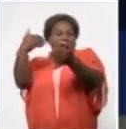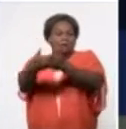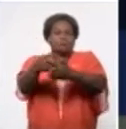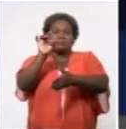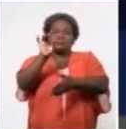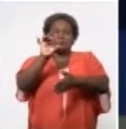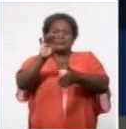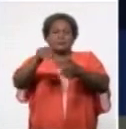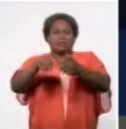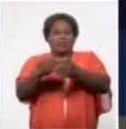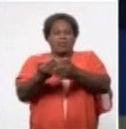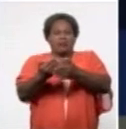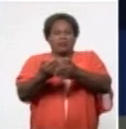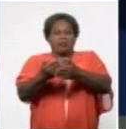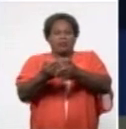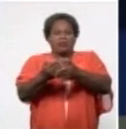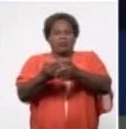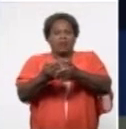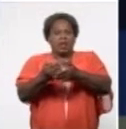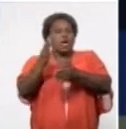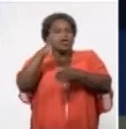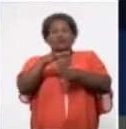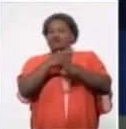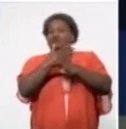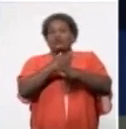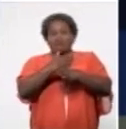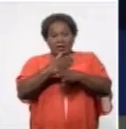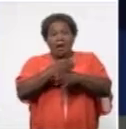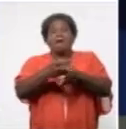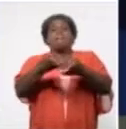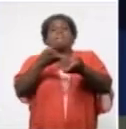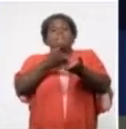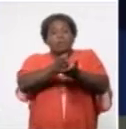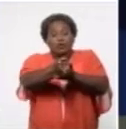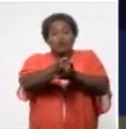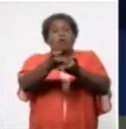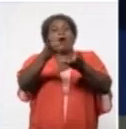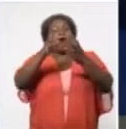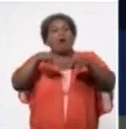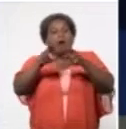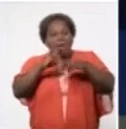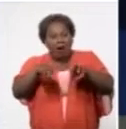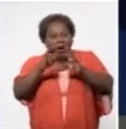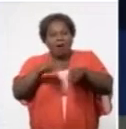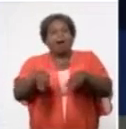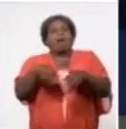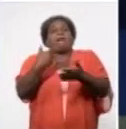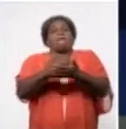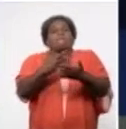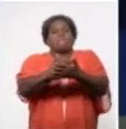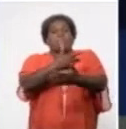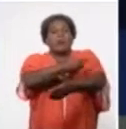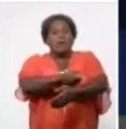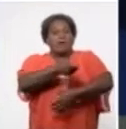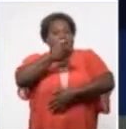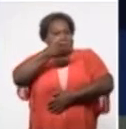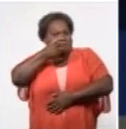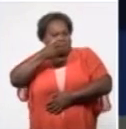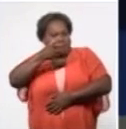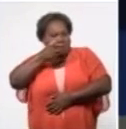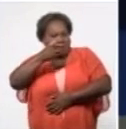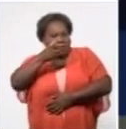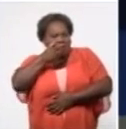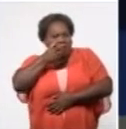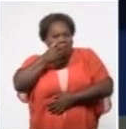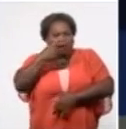laboratory examinations. We keep the proper established monitoring when needed. The 4 cases confirmed yesterday